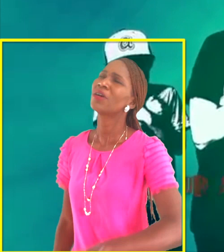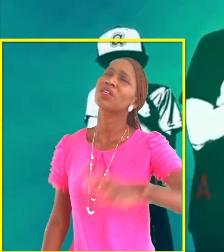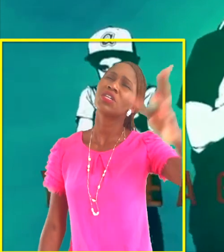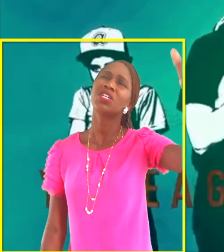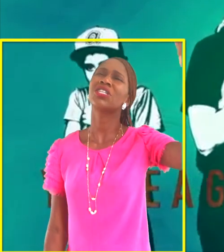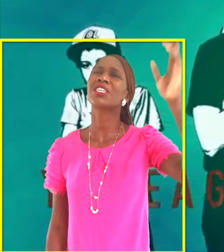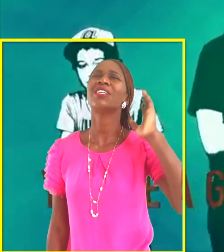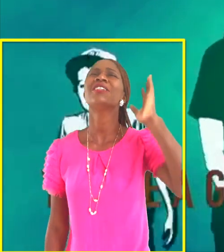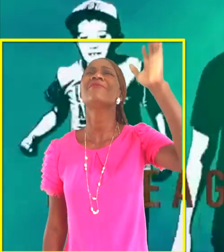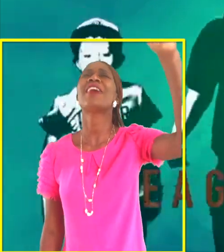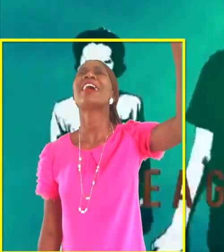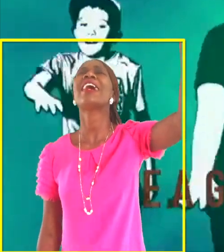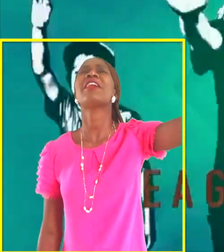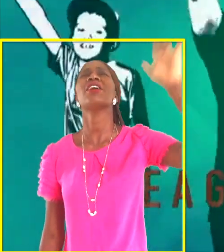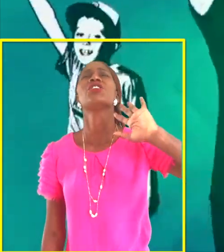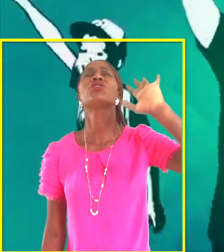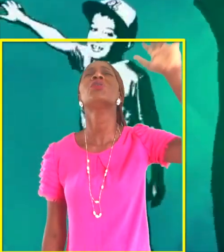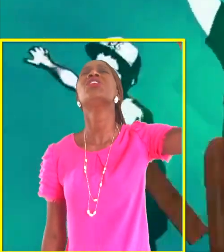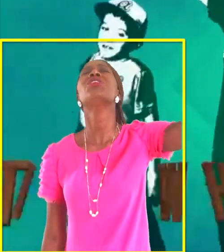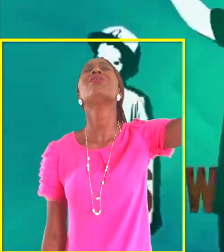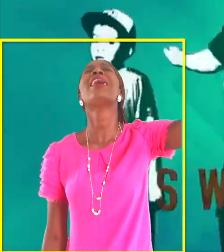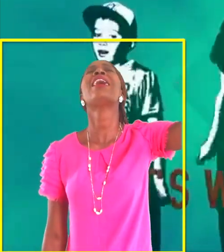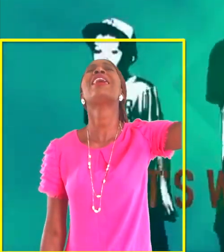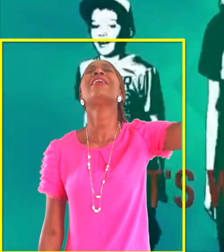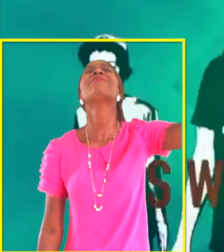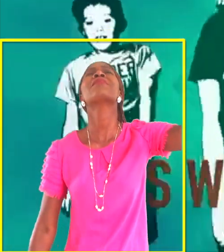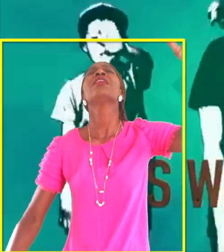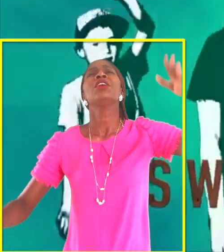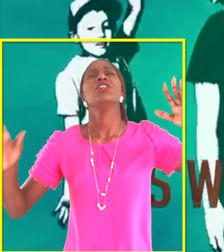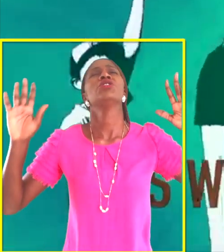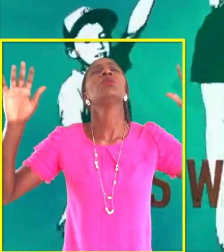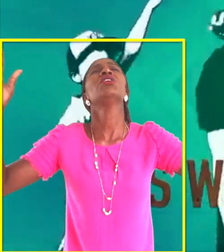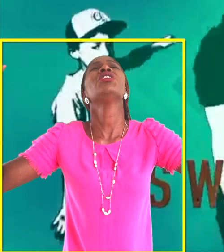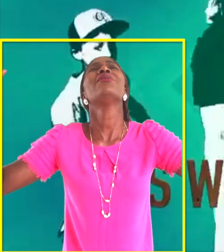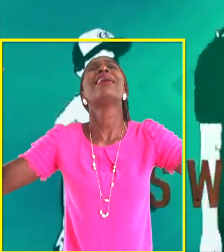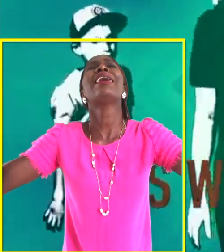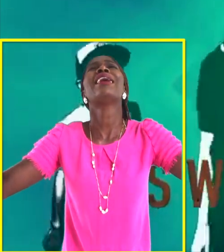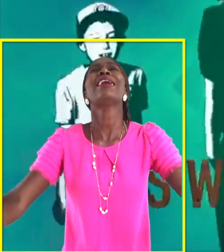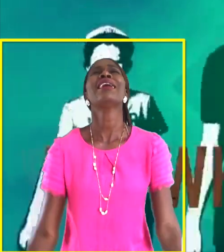You're a good, good father. It's who you are.